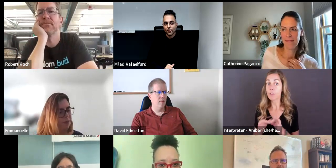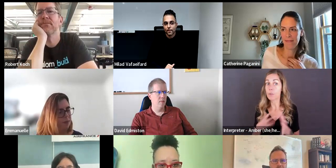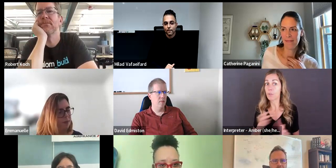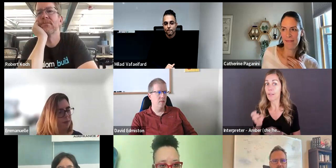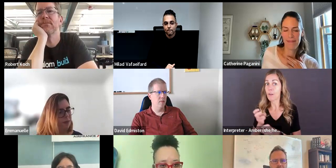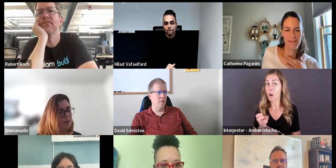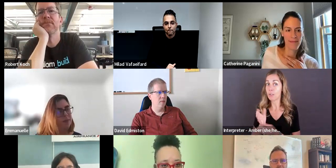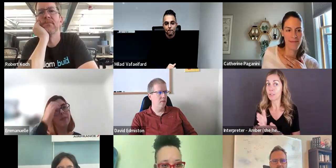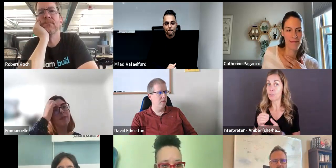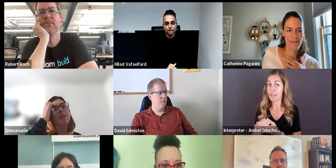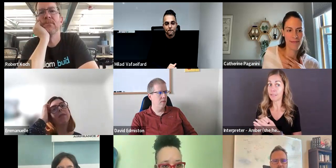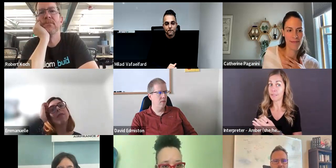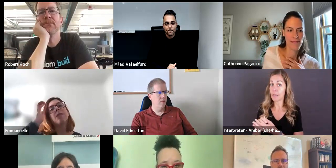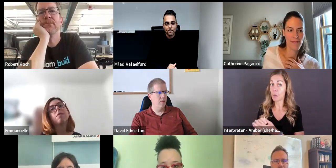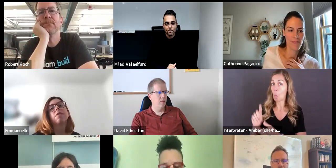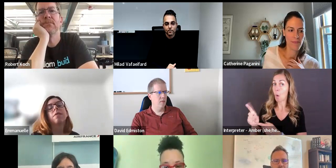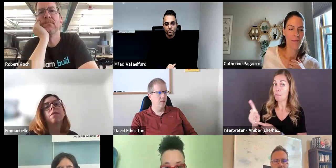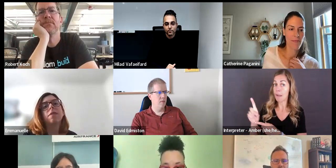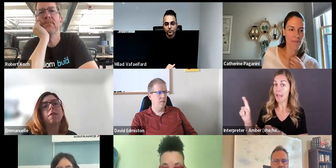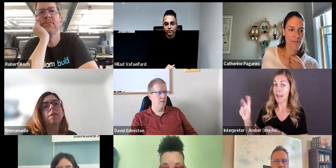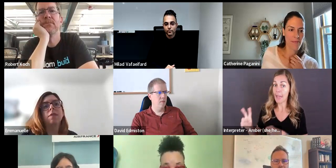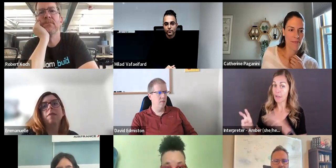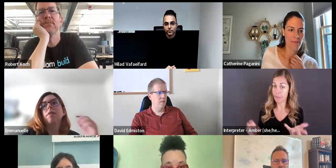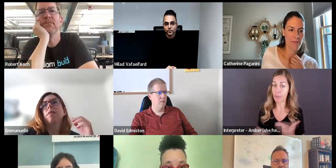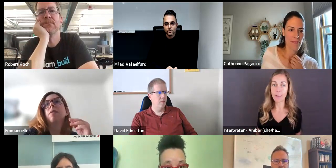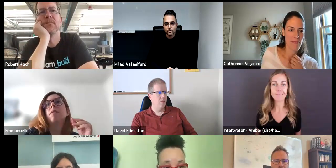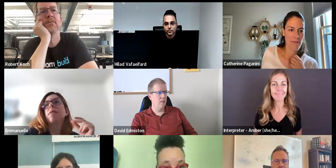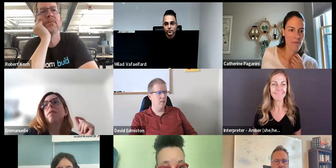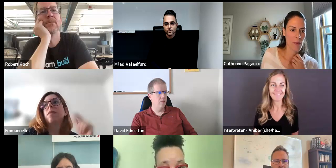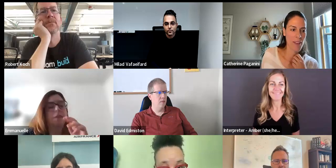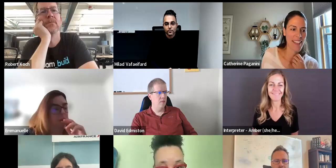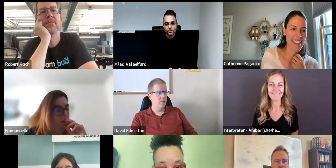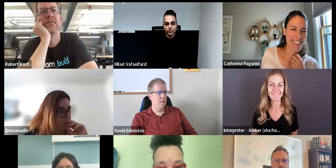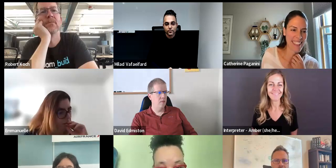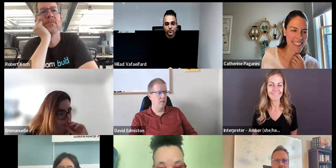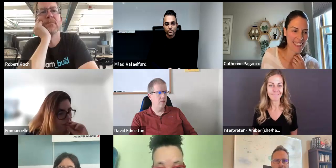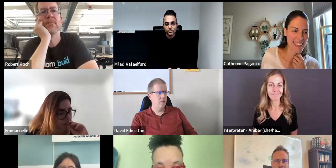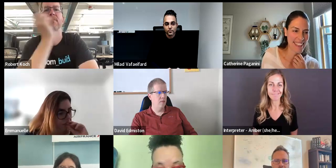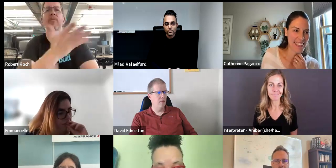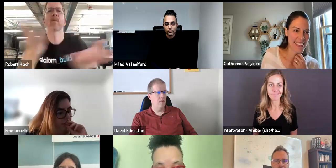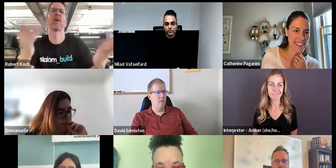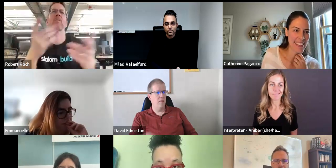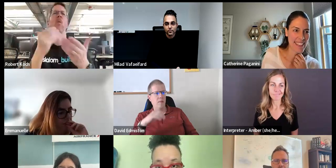Both of the interpreters have a hard stop in like 1 minute and a half, by the way.